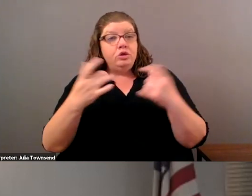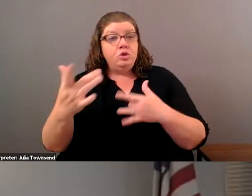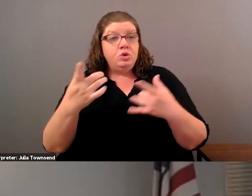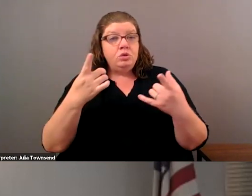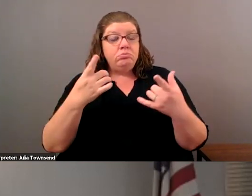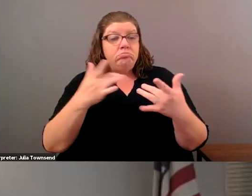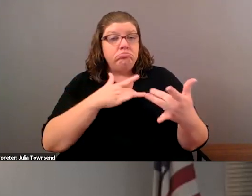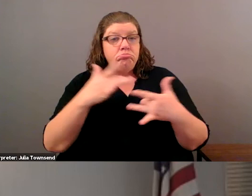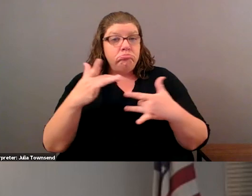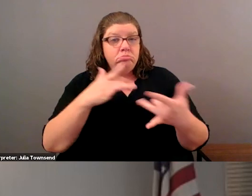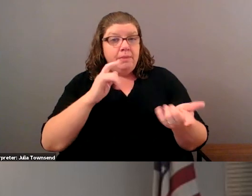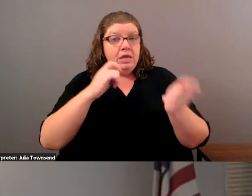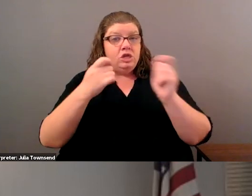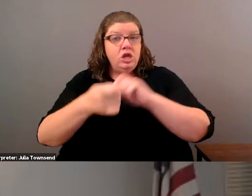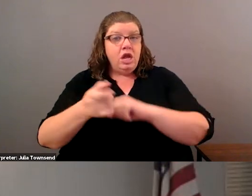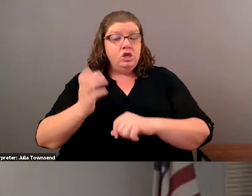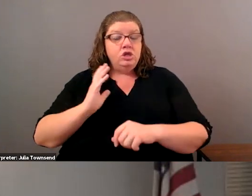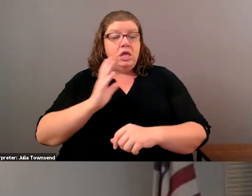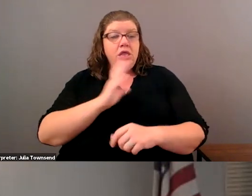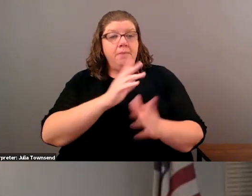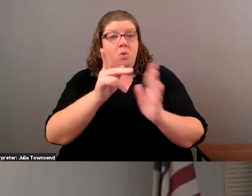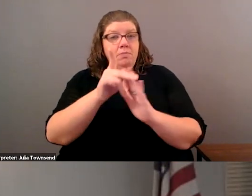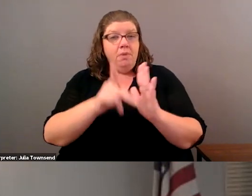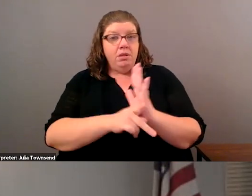these changes in the board policies?